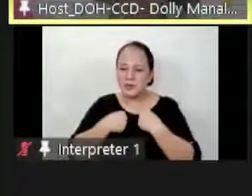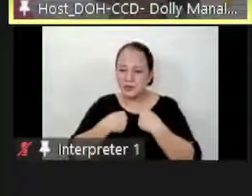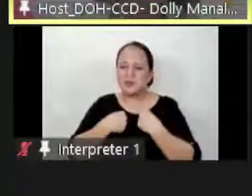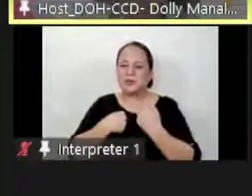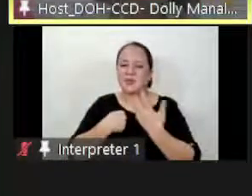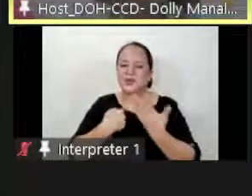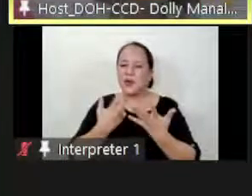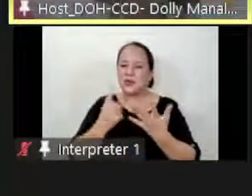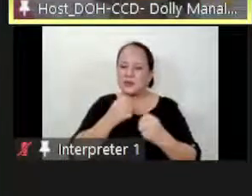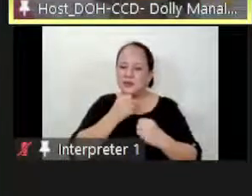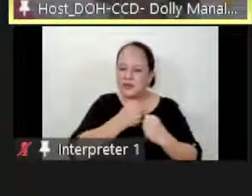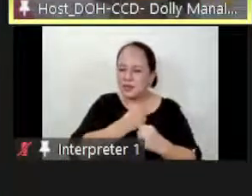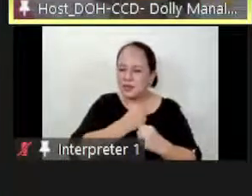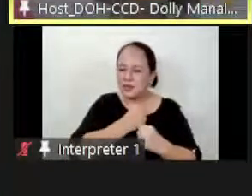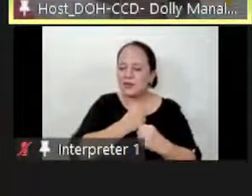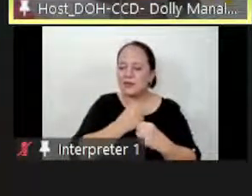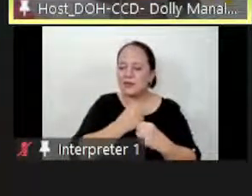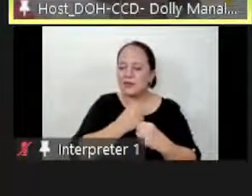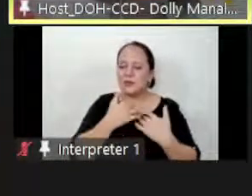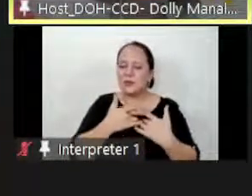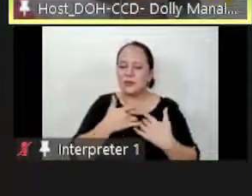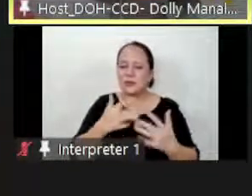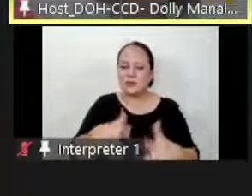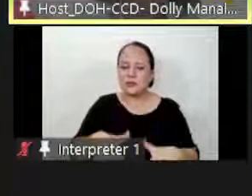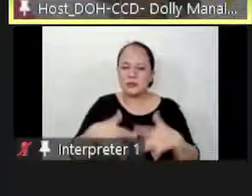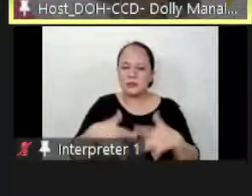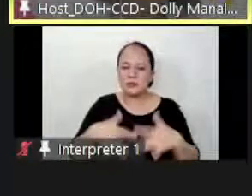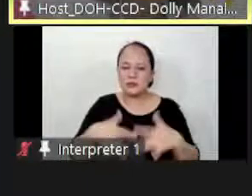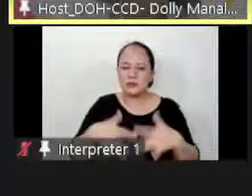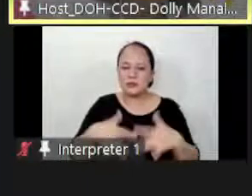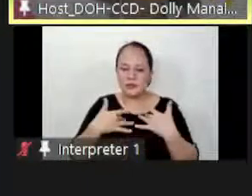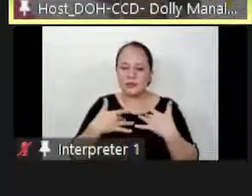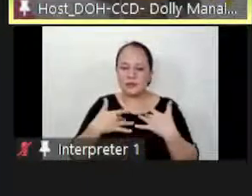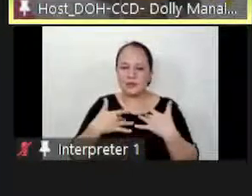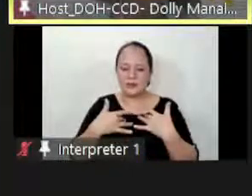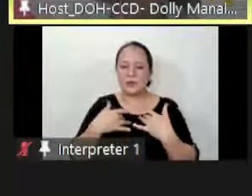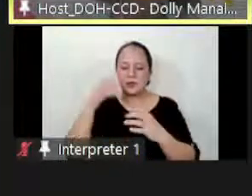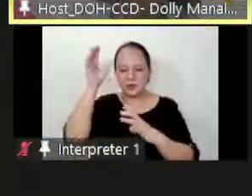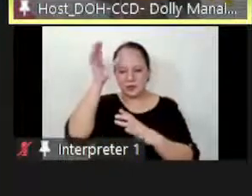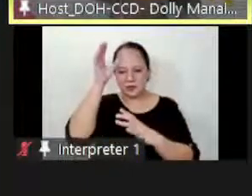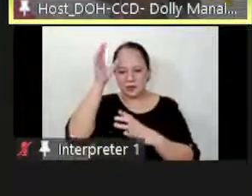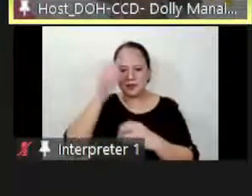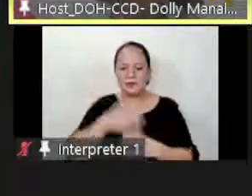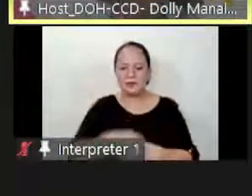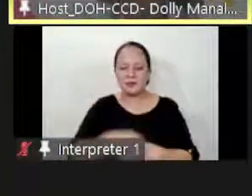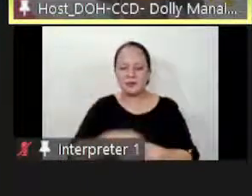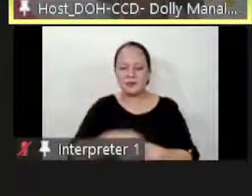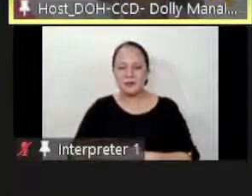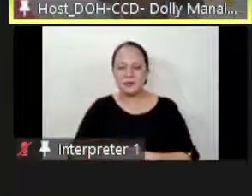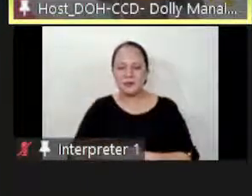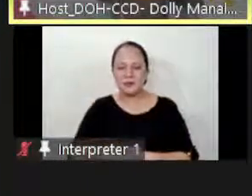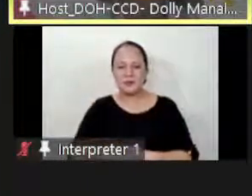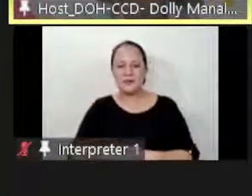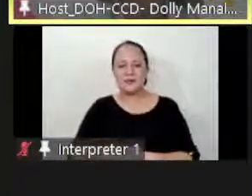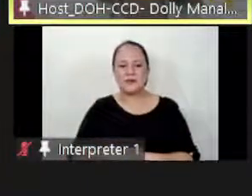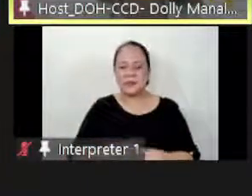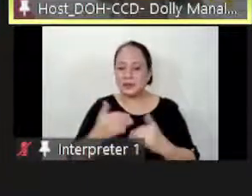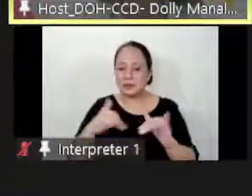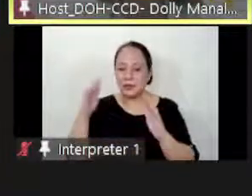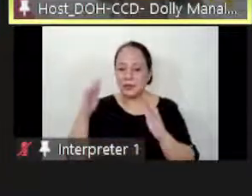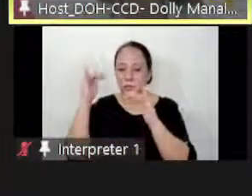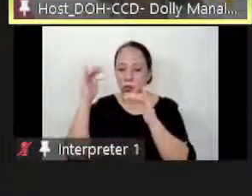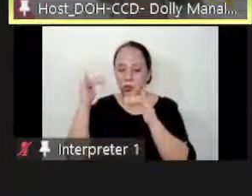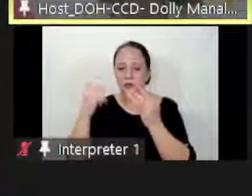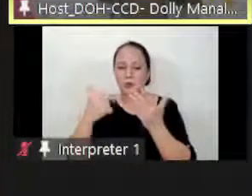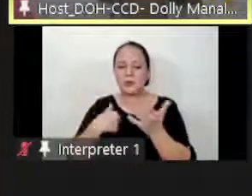and dreadful day living a life with cancer. That same hope must guide and